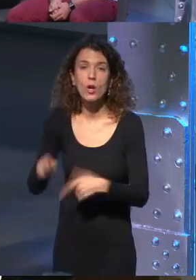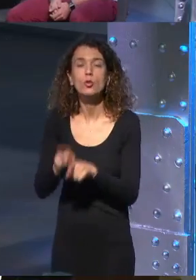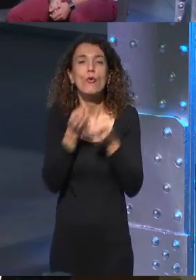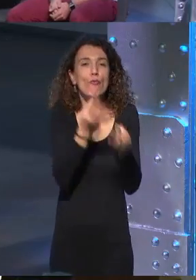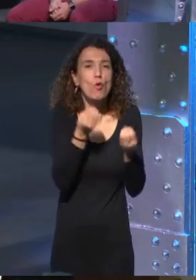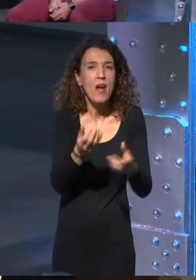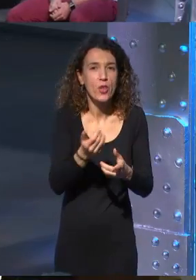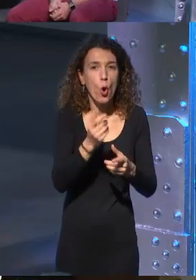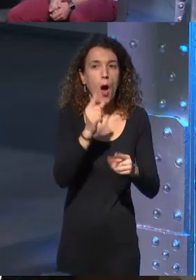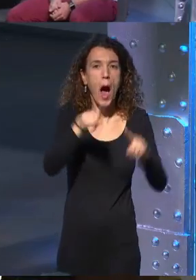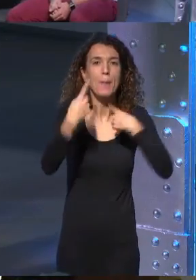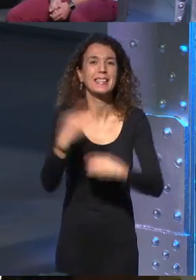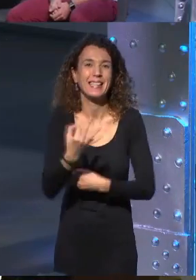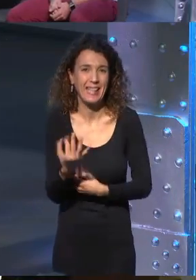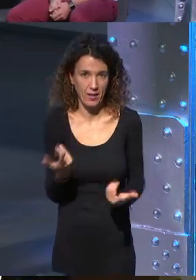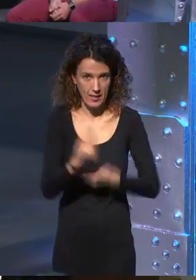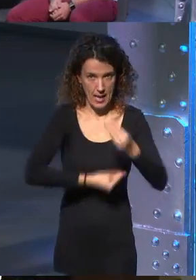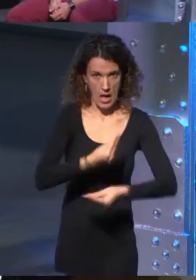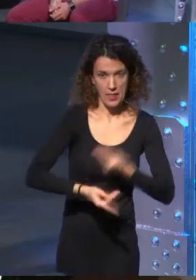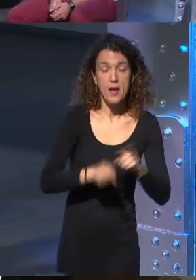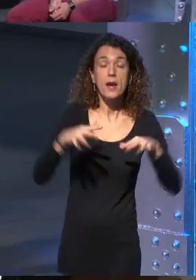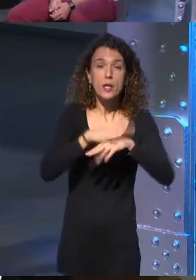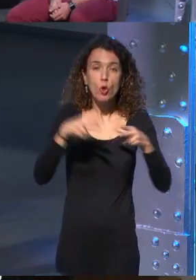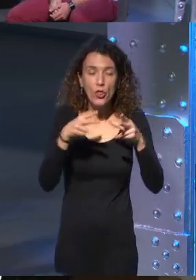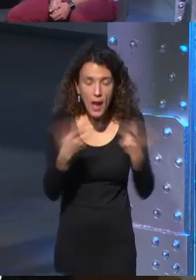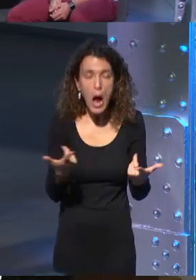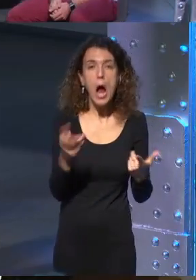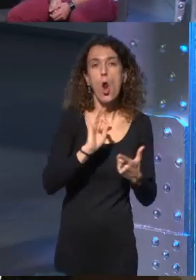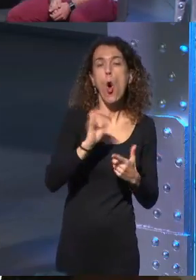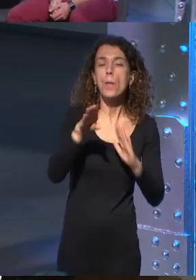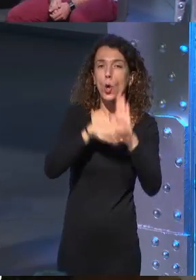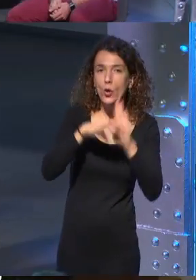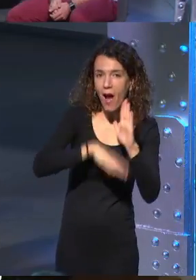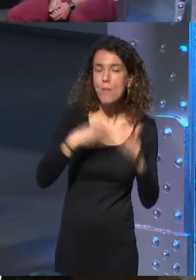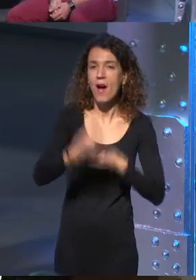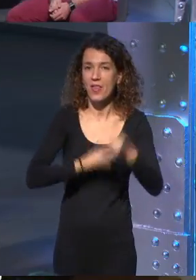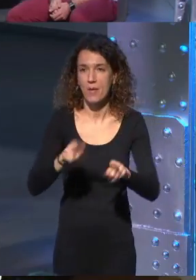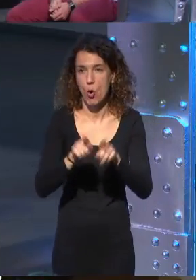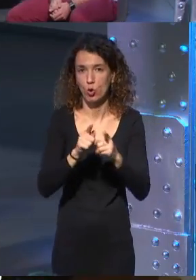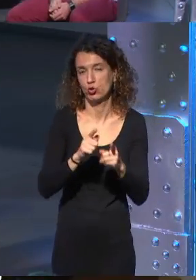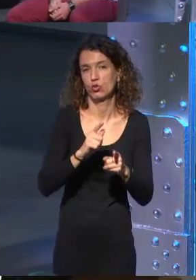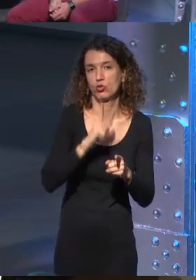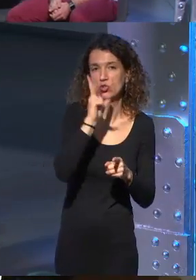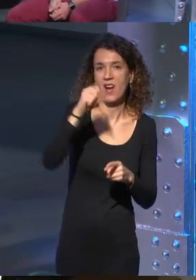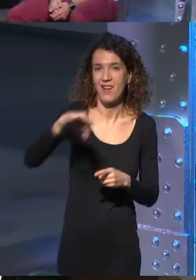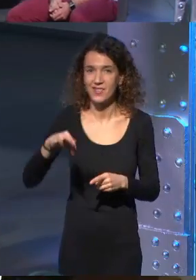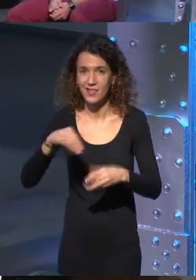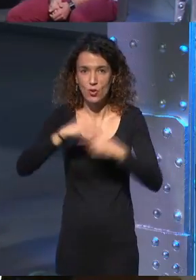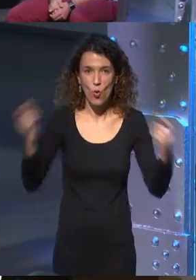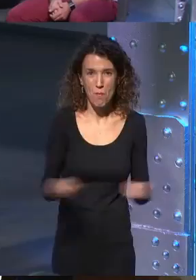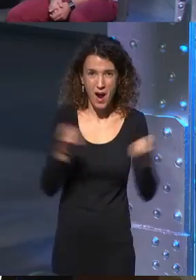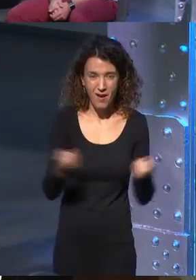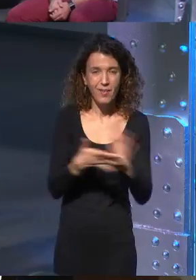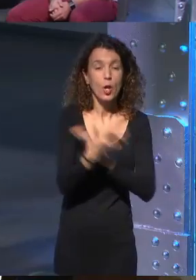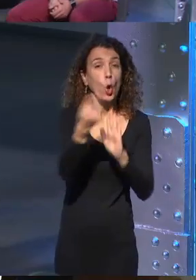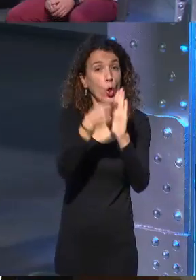car, where they say what they are going to do with the information if we use that social media or if